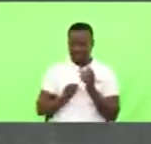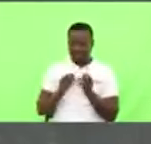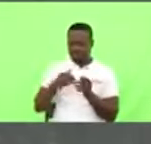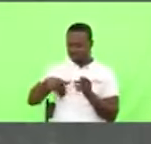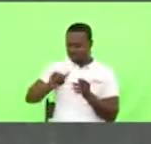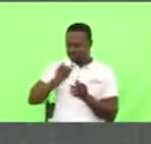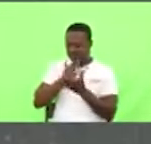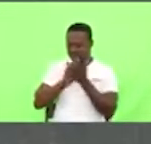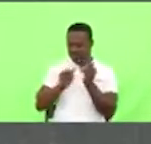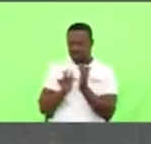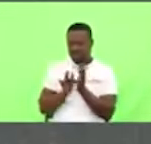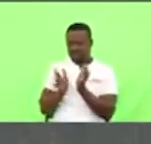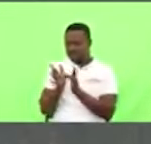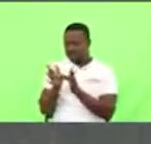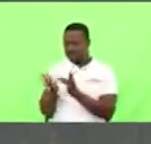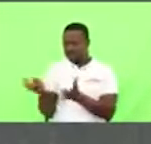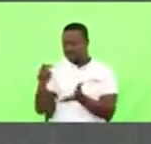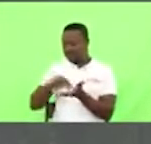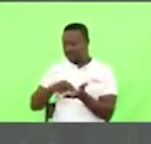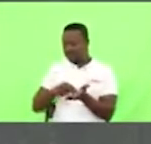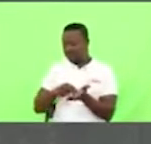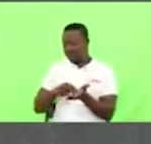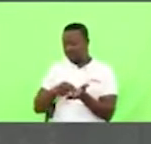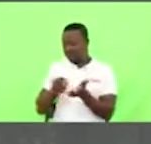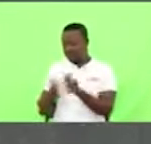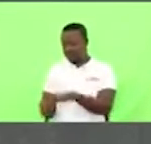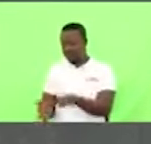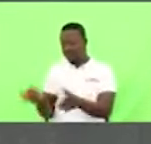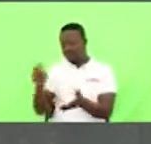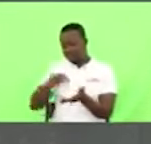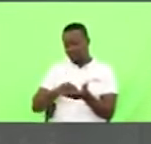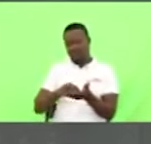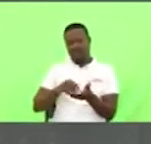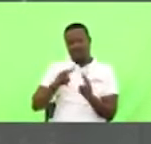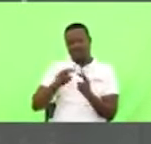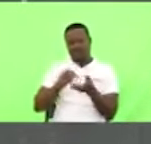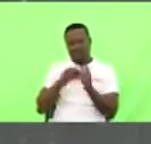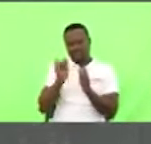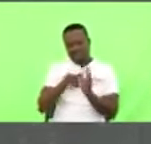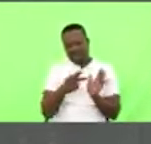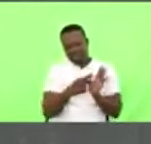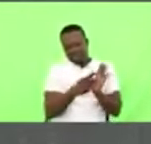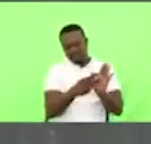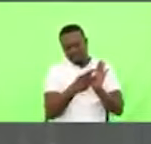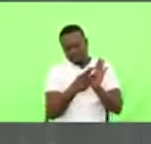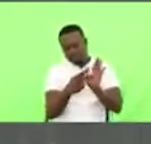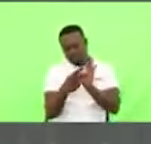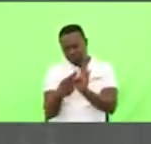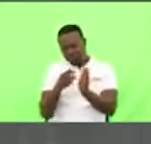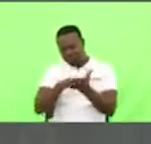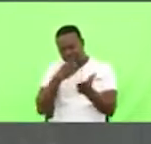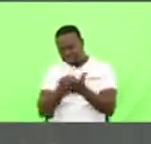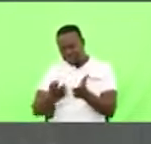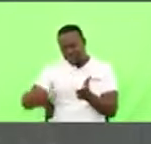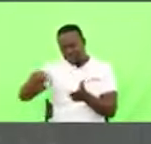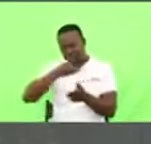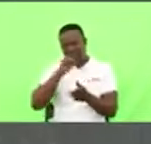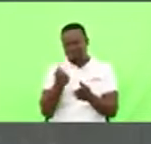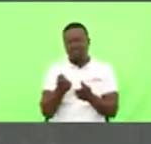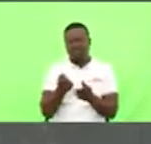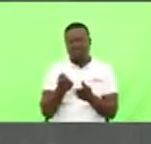and resurrected, and therefore do not accept these immediate proofs or evidences.